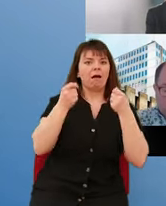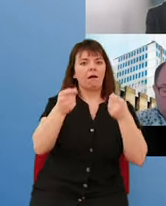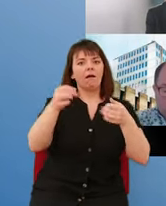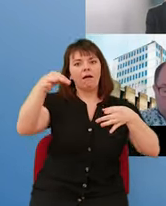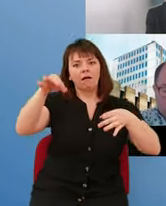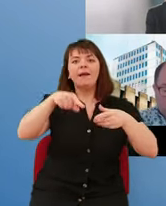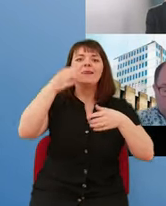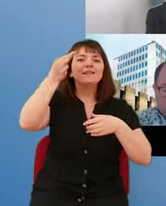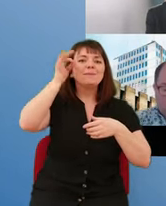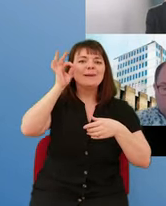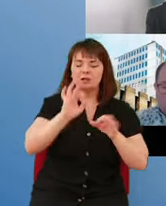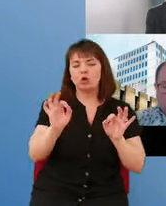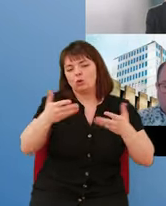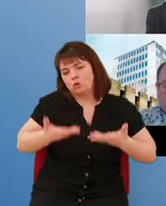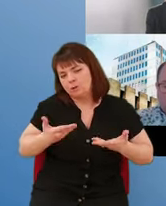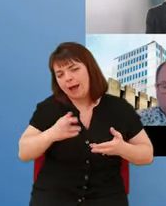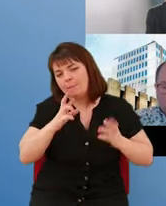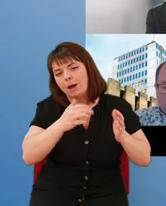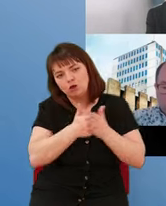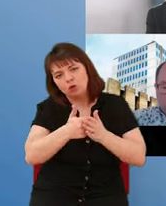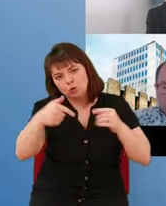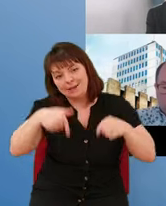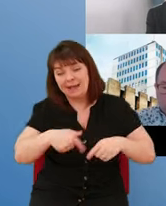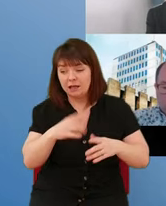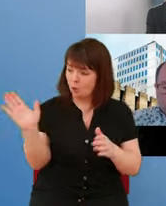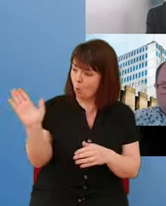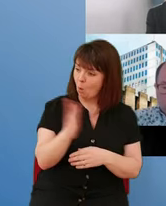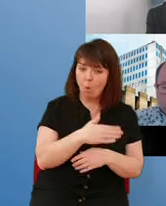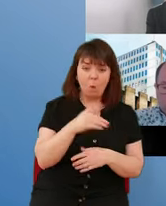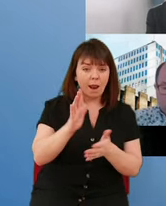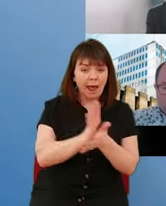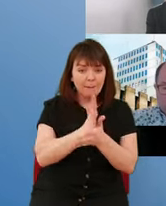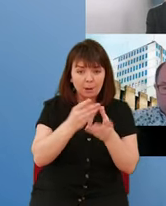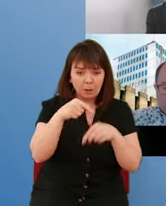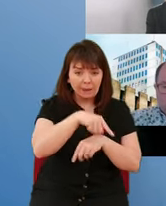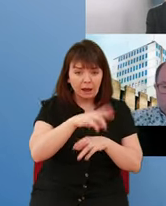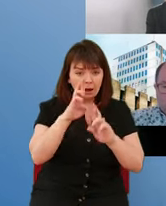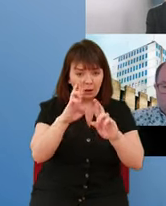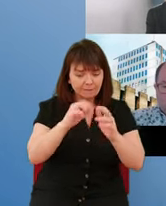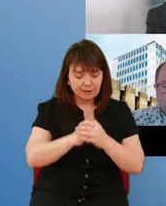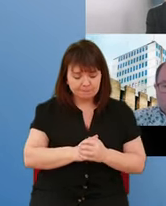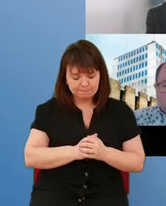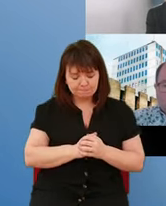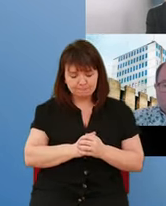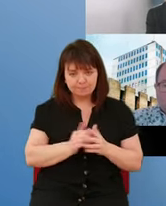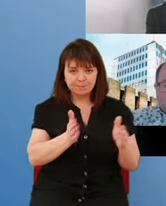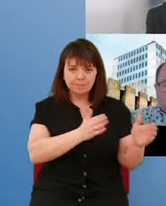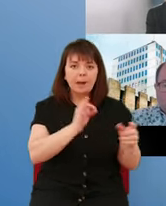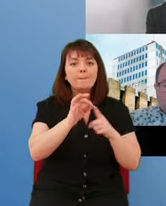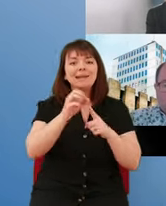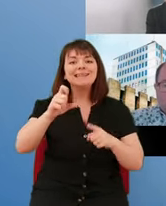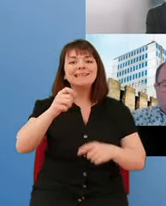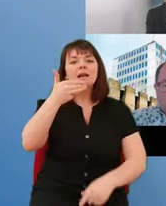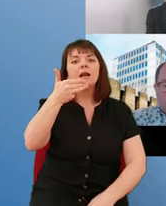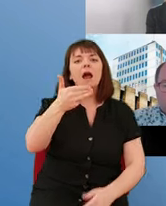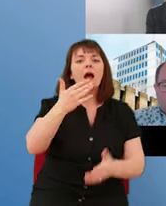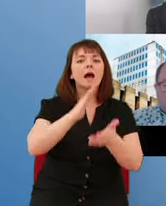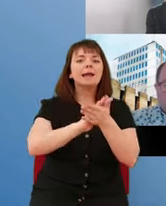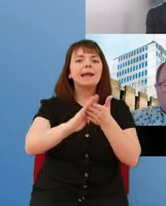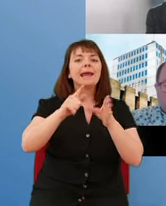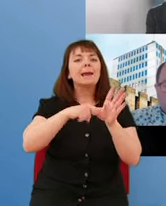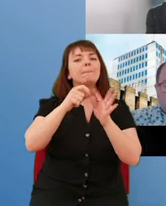PC9 is the hypnotics and anxiolytics. Whilst that is an improving picture, there's a